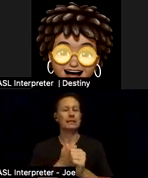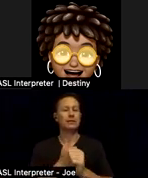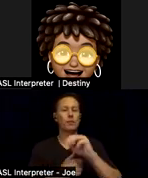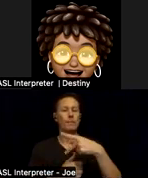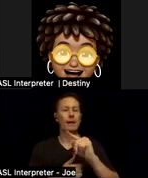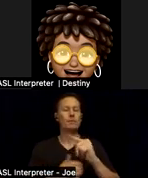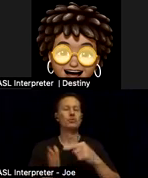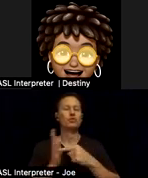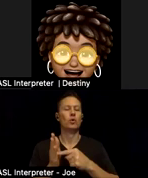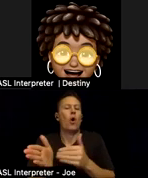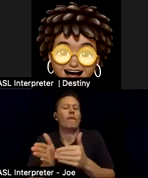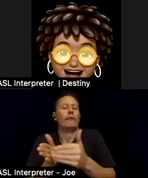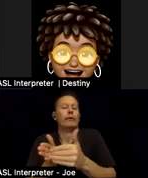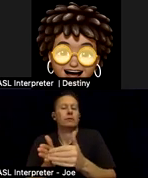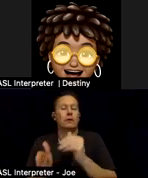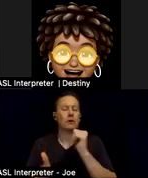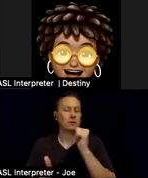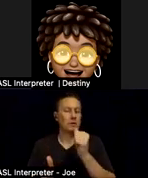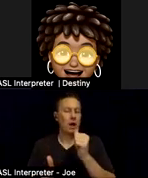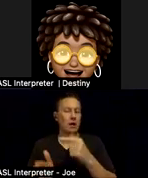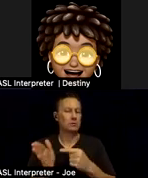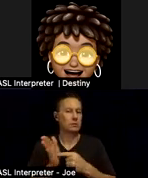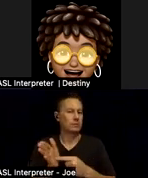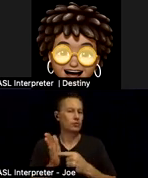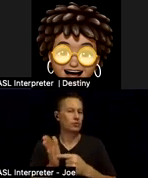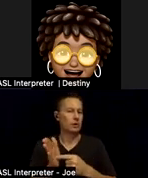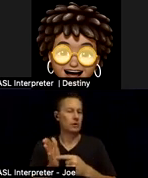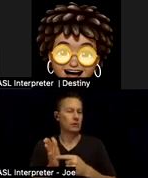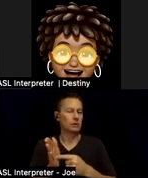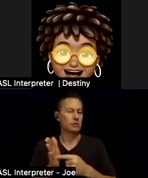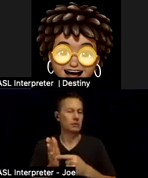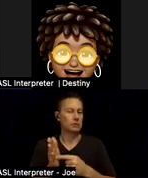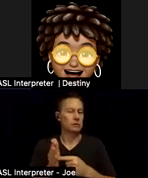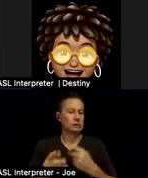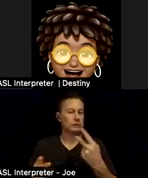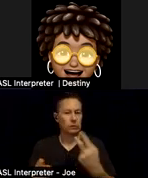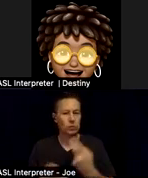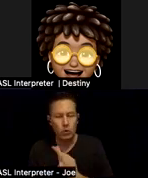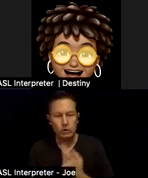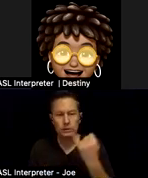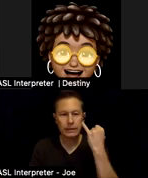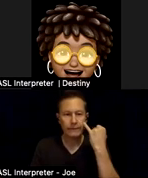hit. They don't necessarily show how bad they are when they do.